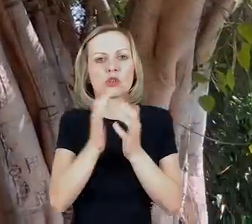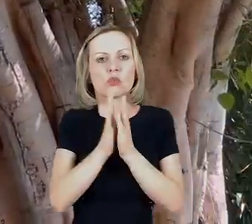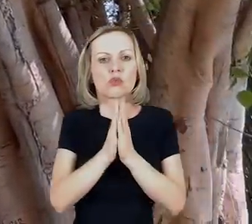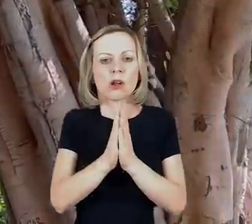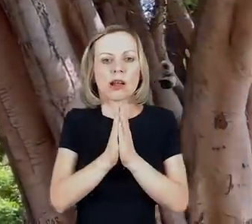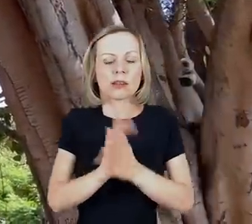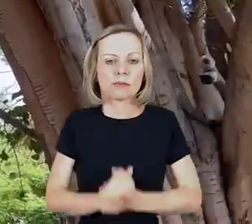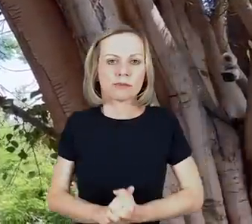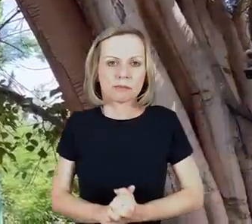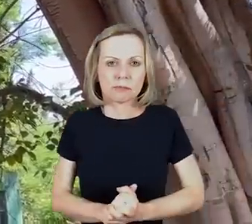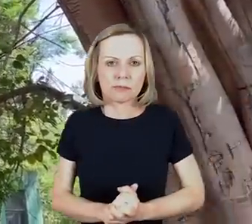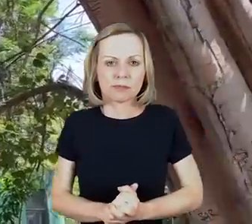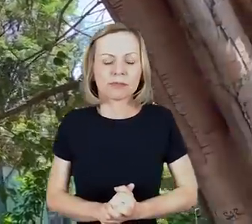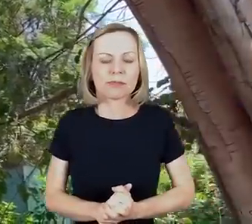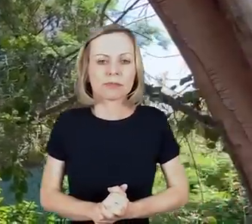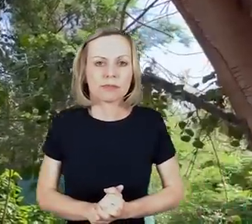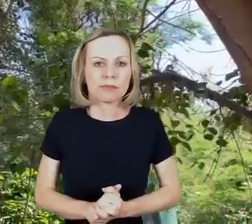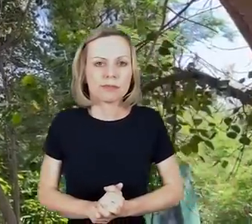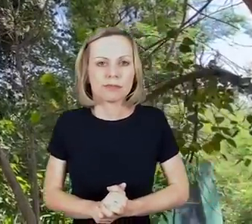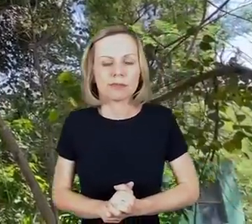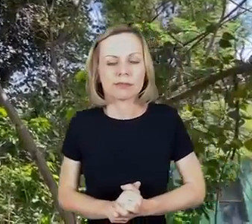prayer.